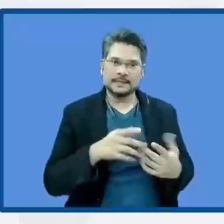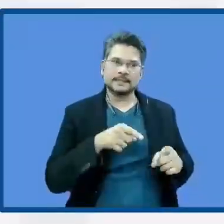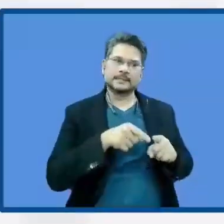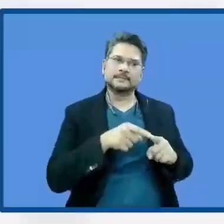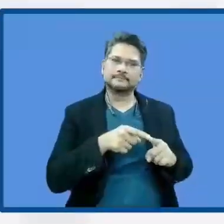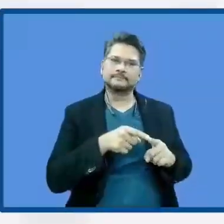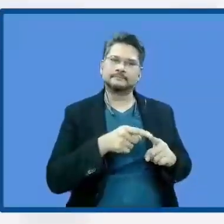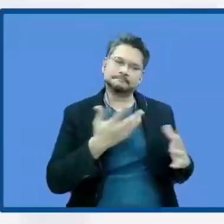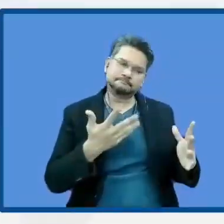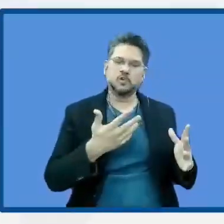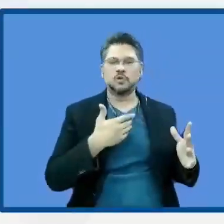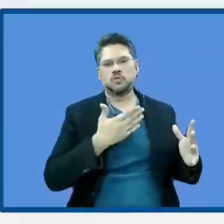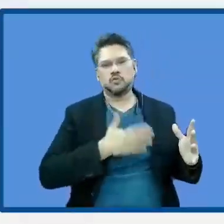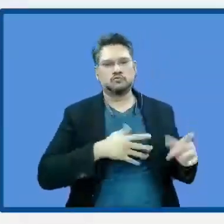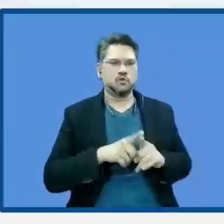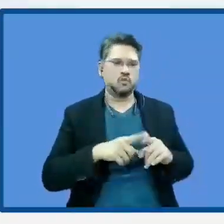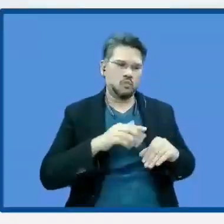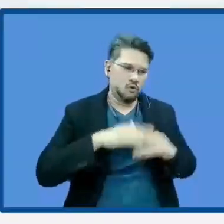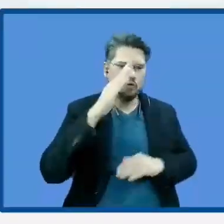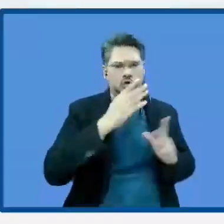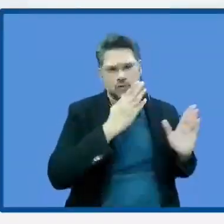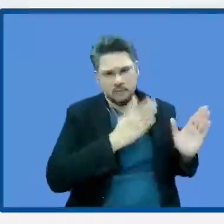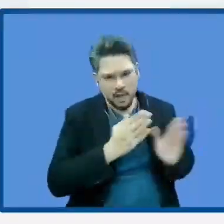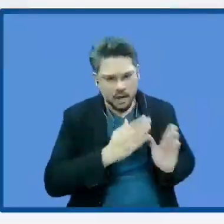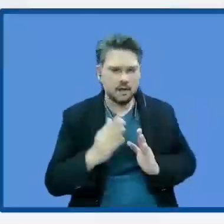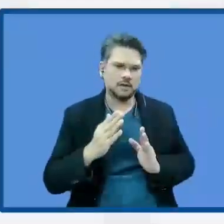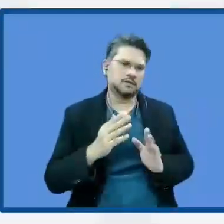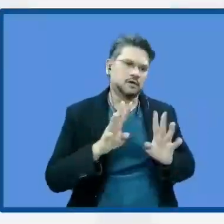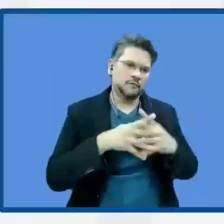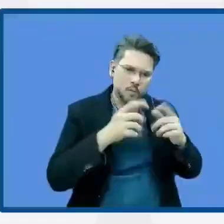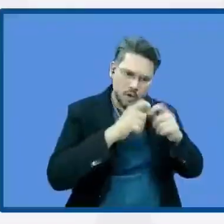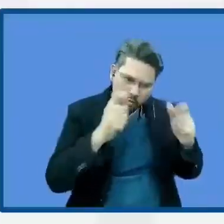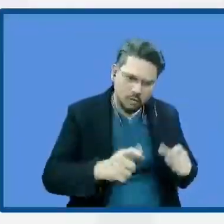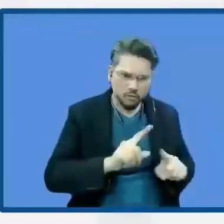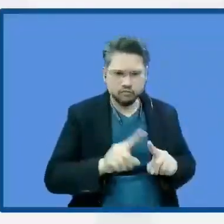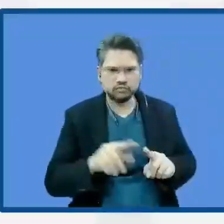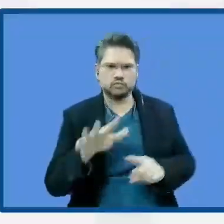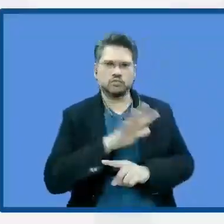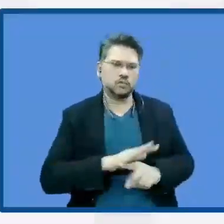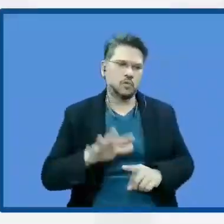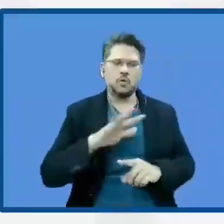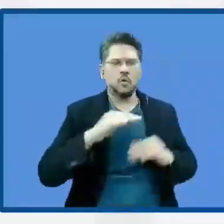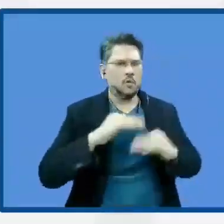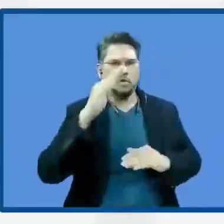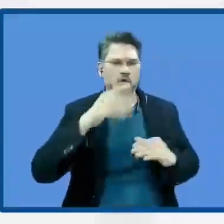generalize planning frameworks without taking this diversity into consideration,